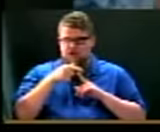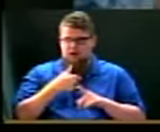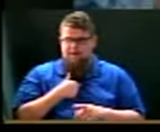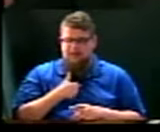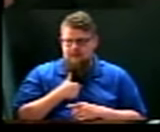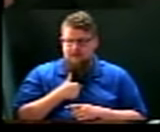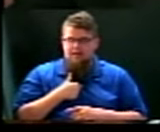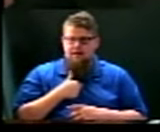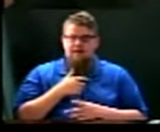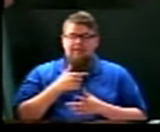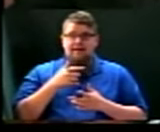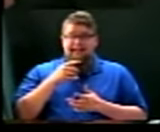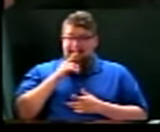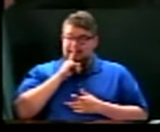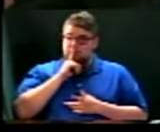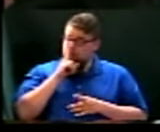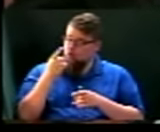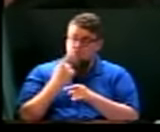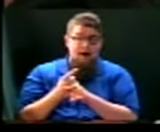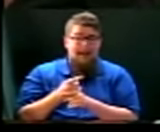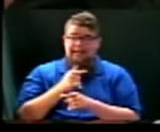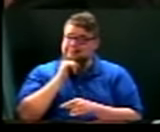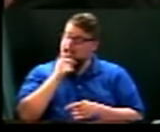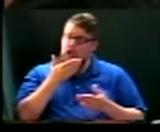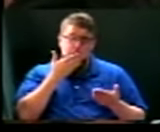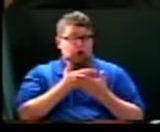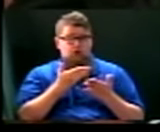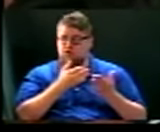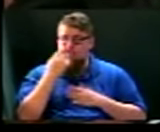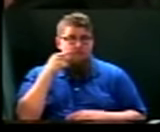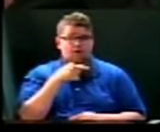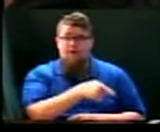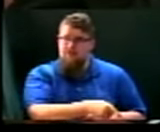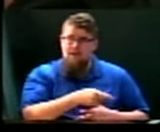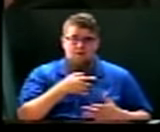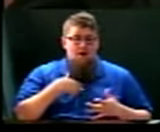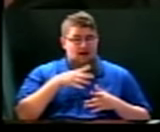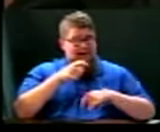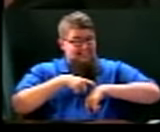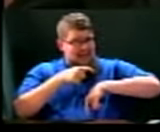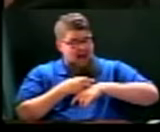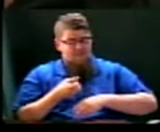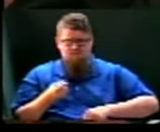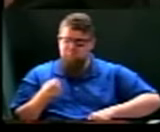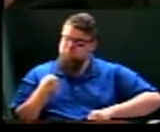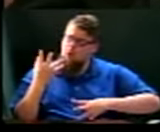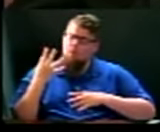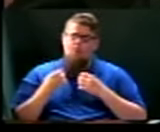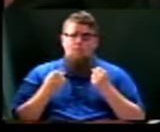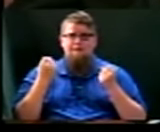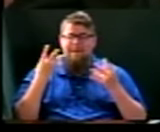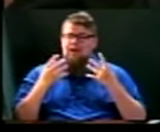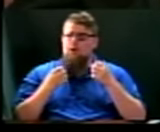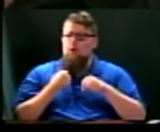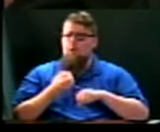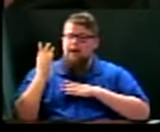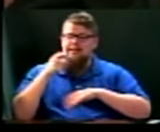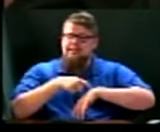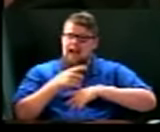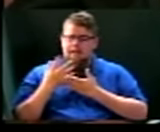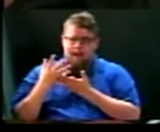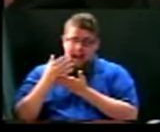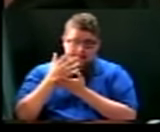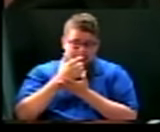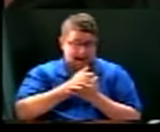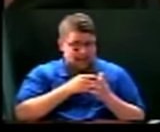It is an absolute disservice to our children. We are spending an inordinate amount of time gathering and collecting data